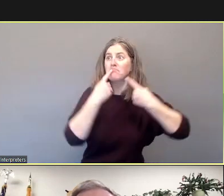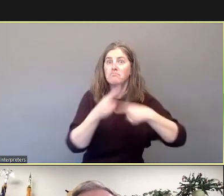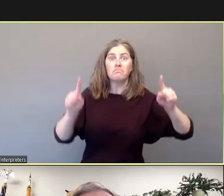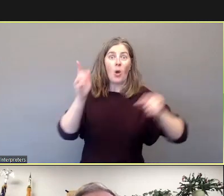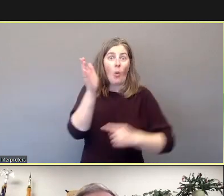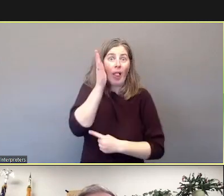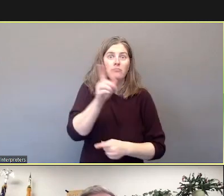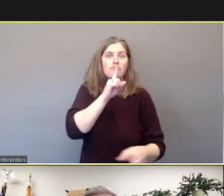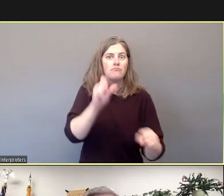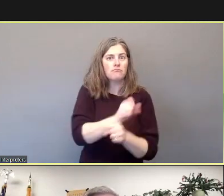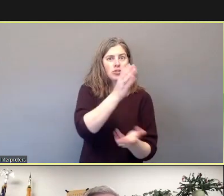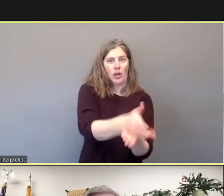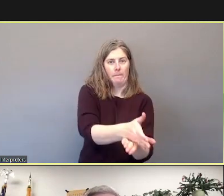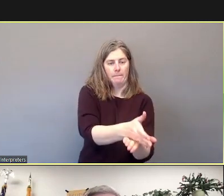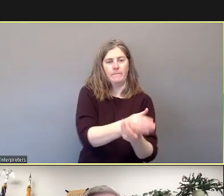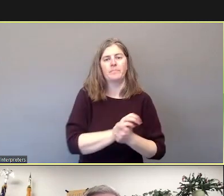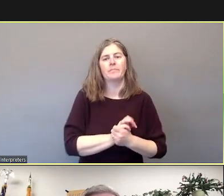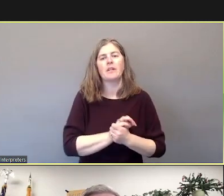to